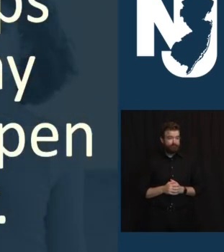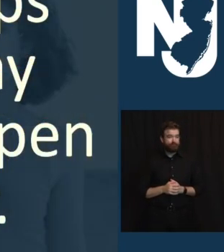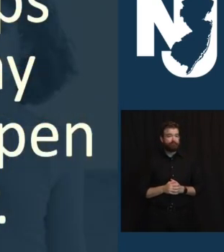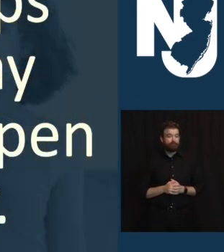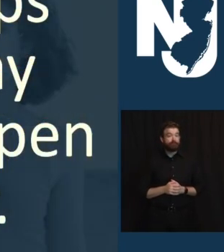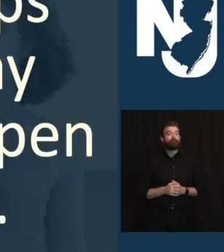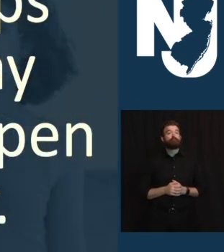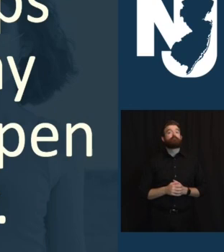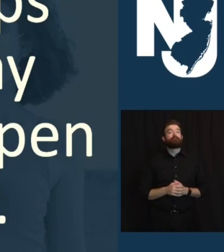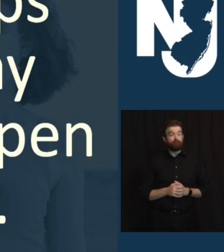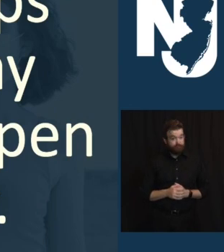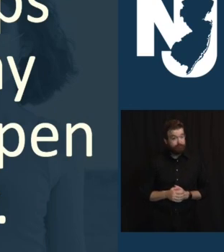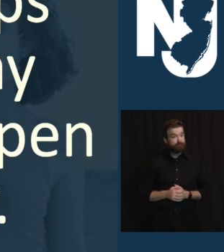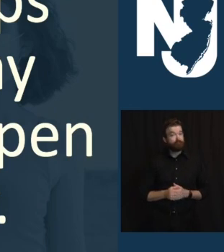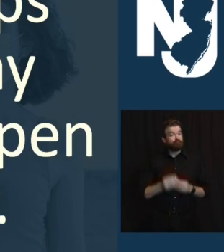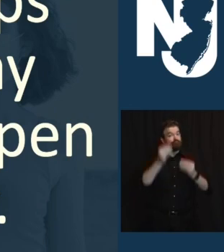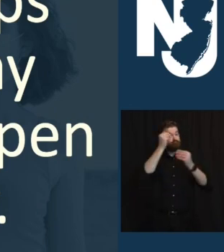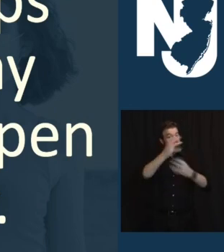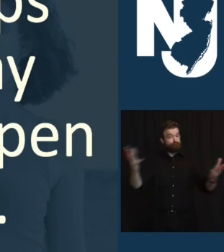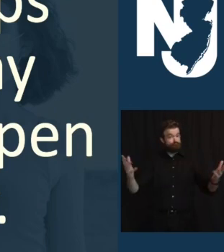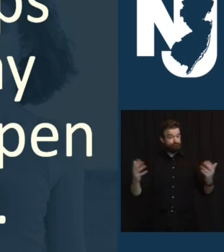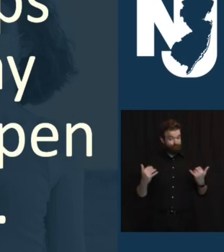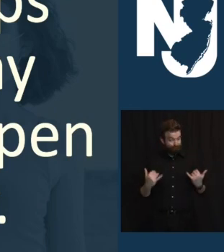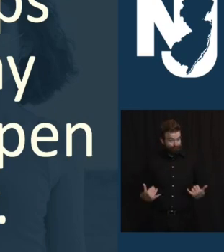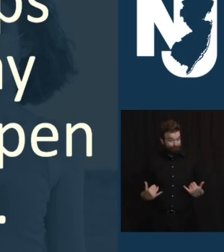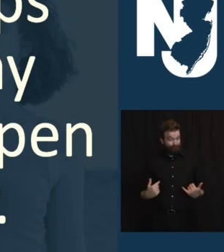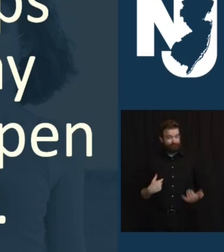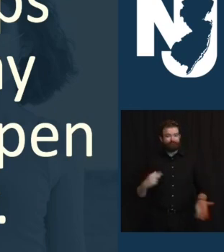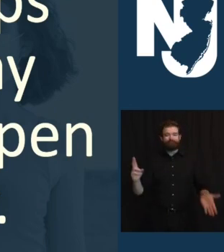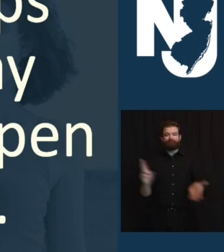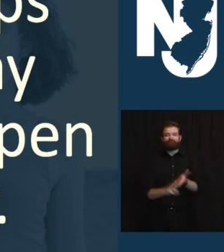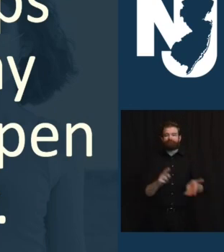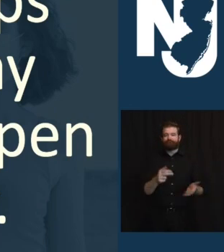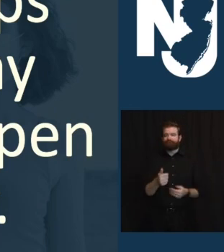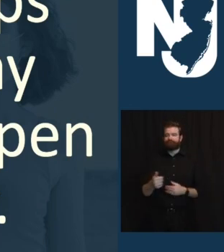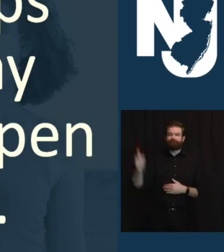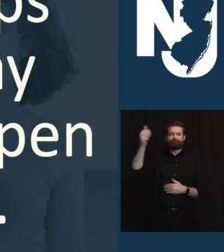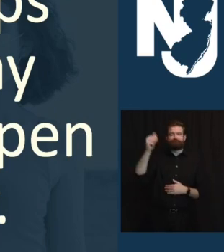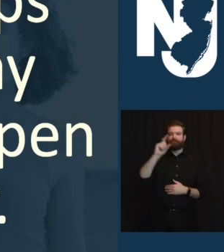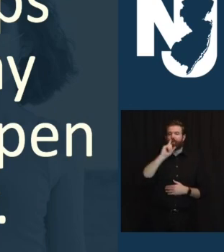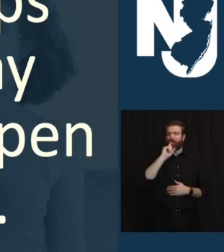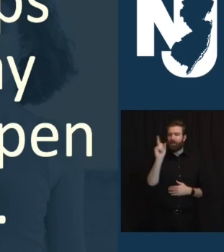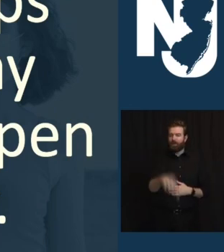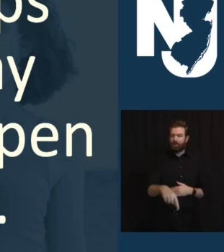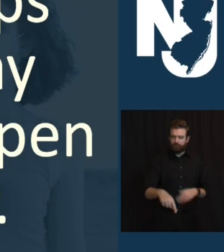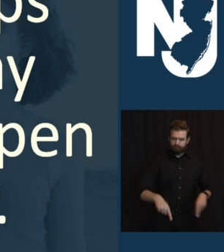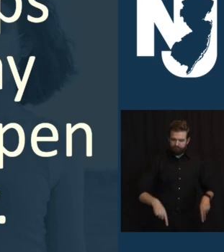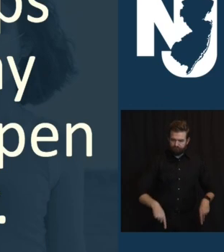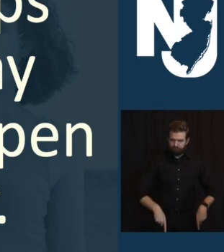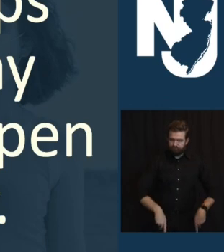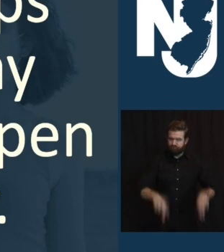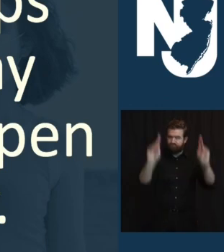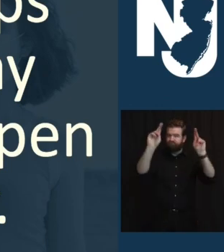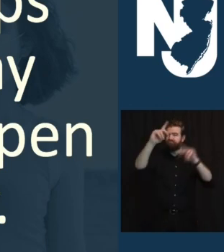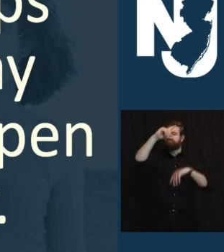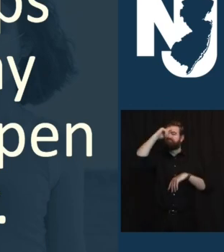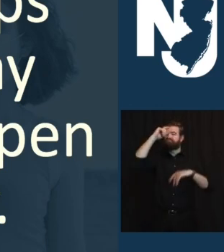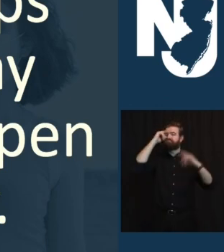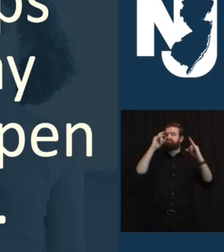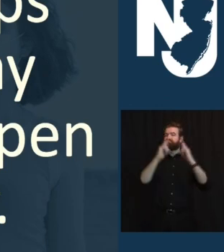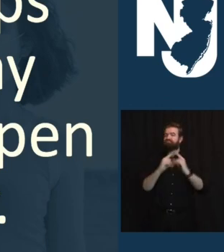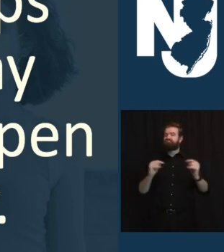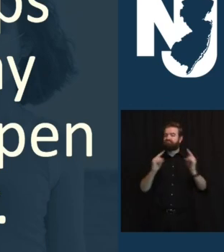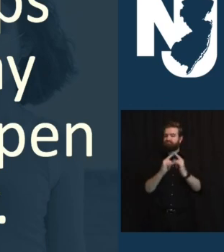on Monday, today I am signing an executive order allowing for our summer camps, both day camps and